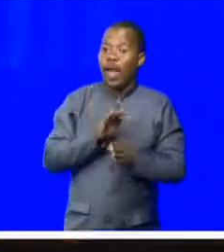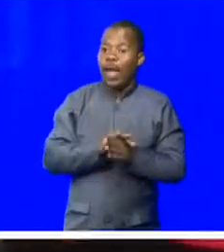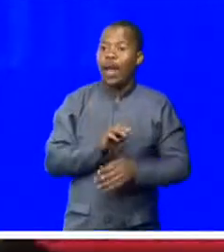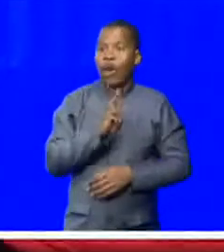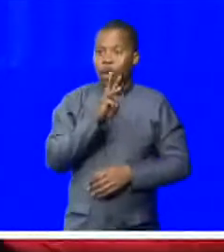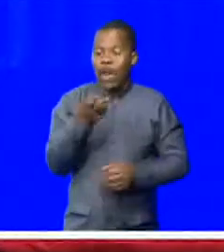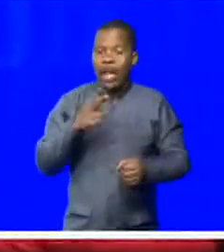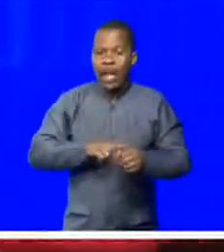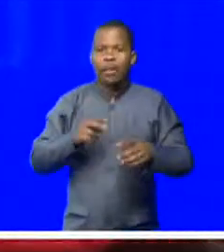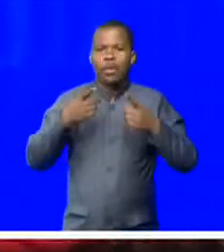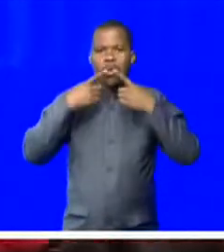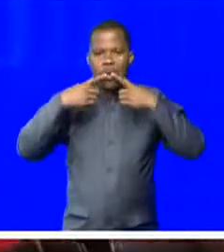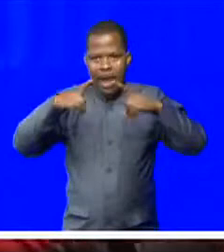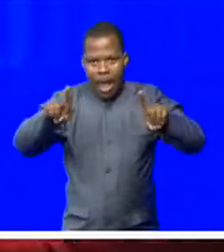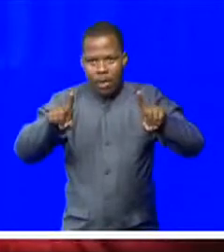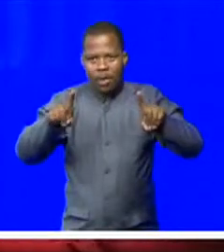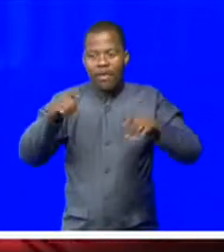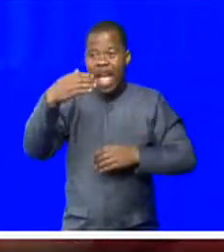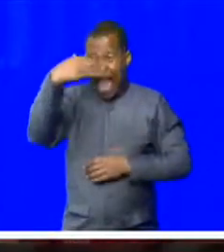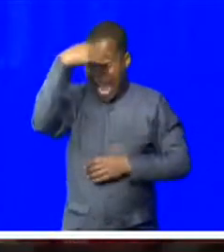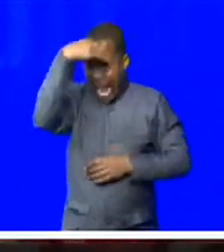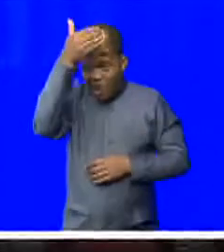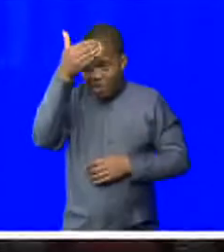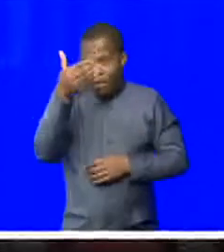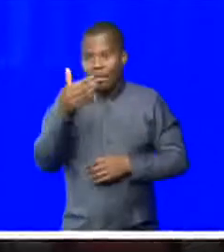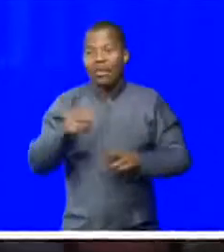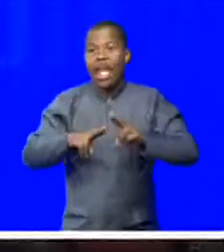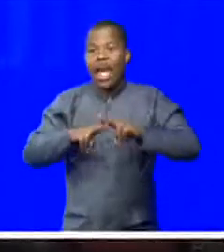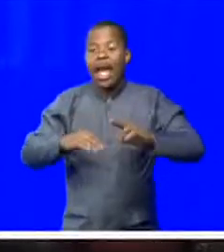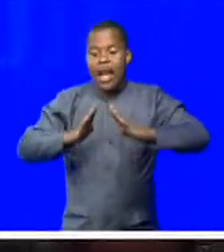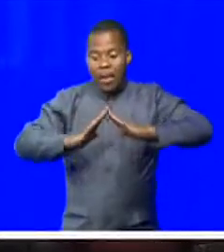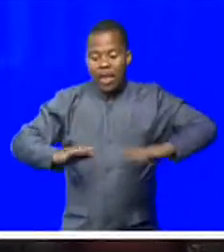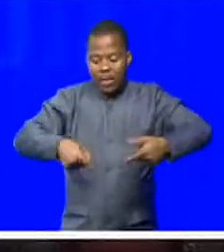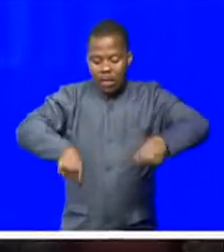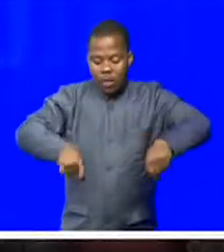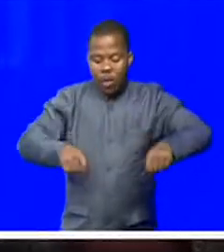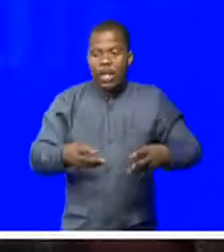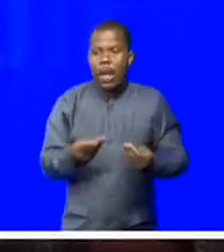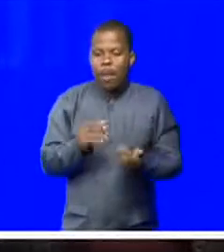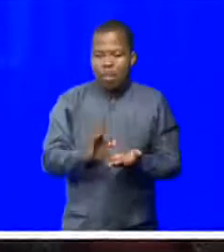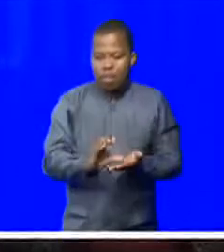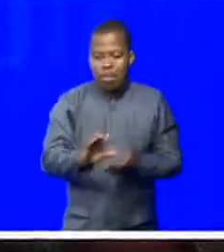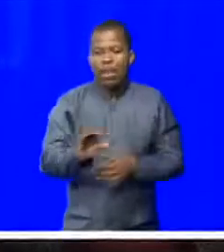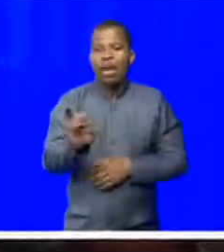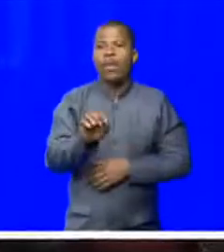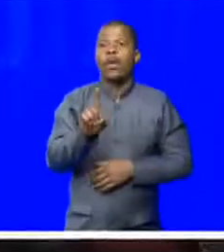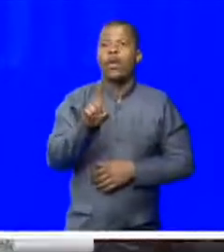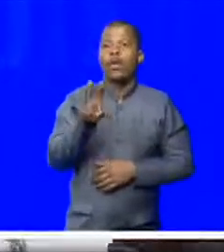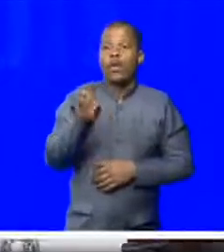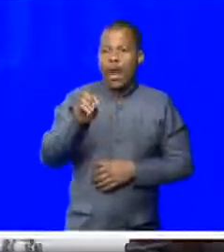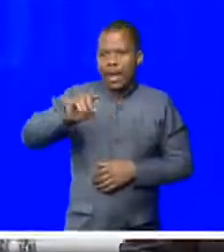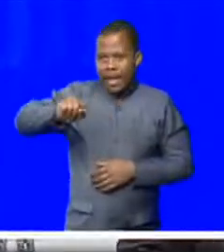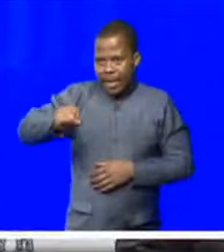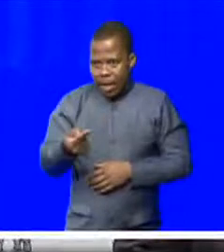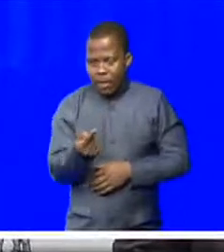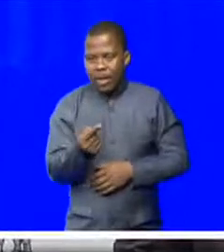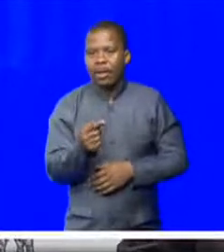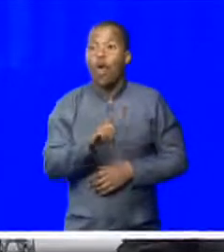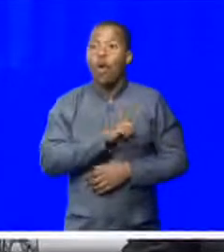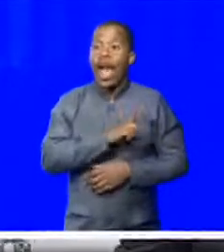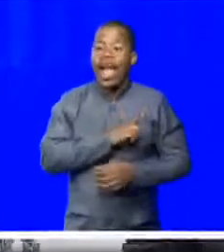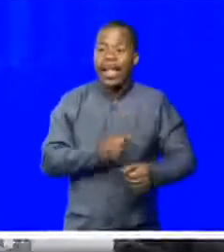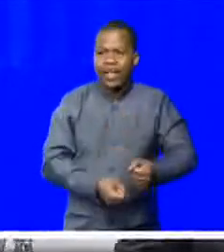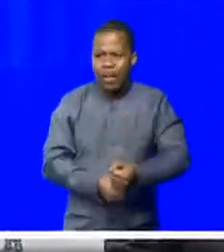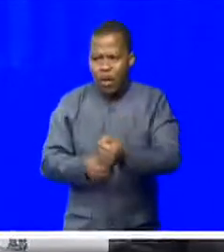to announce that government, through the ministry, has provided about 120,000 Malangeni